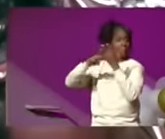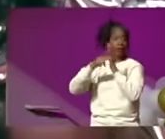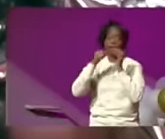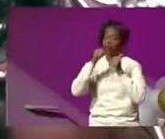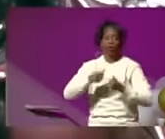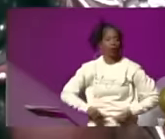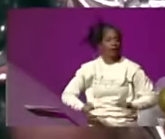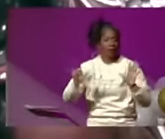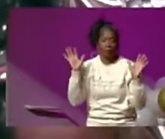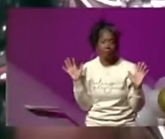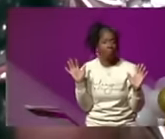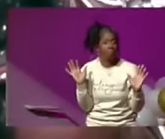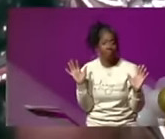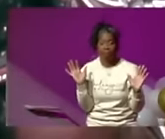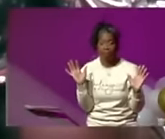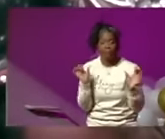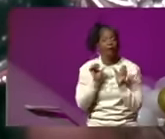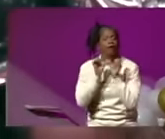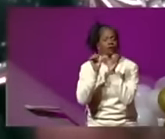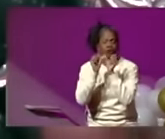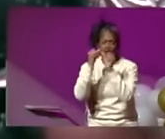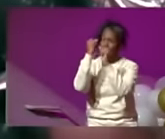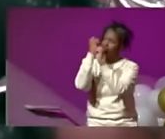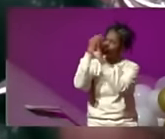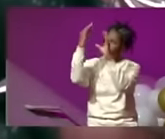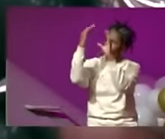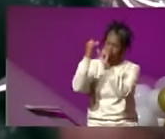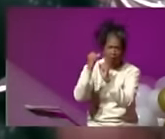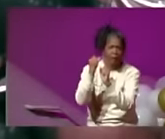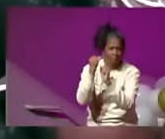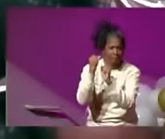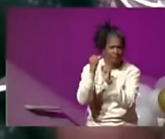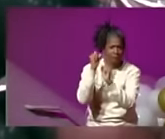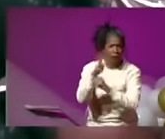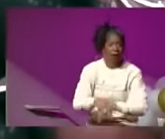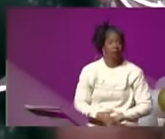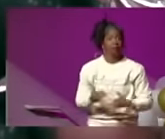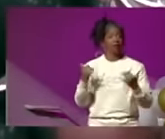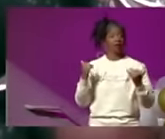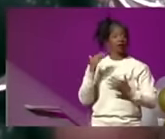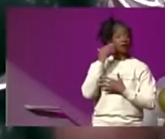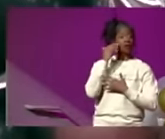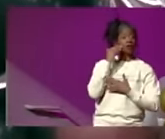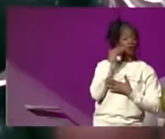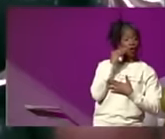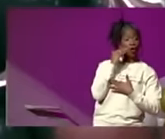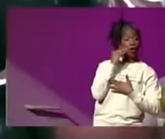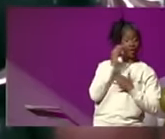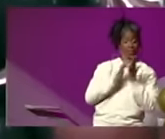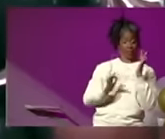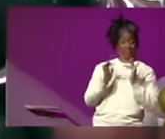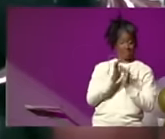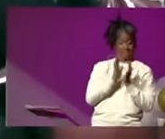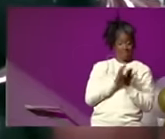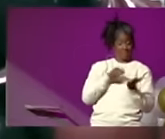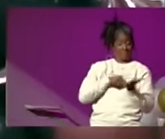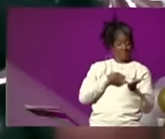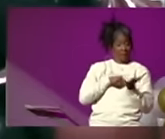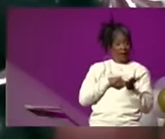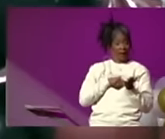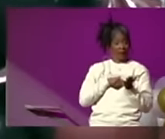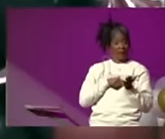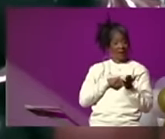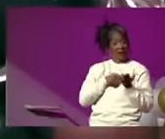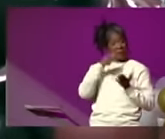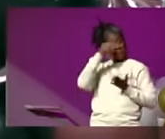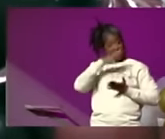the nightmare. You keep on dreaming. Y'all know there was a dreamer named Joseph in Genesis. The Bible says